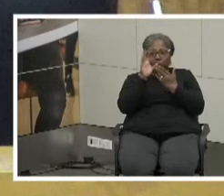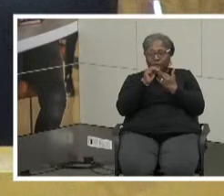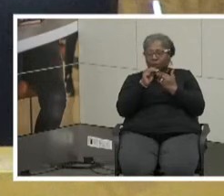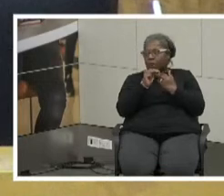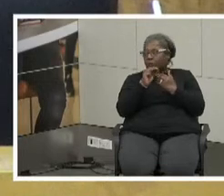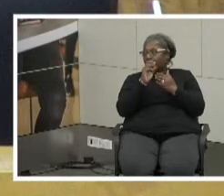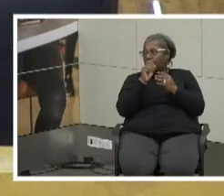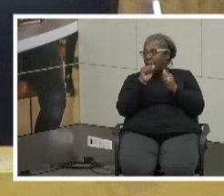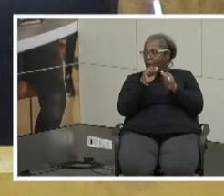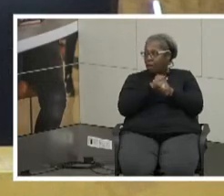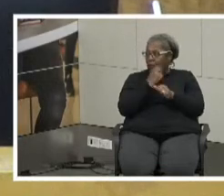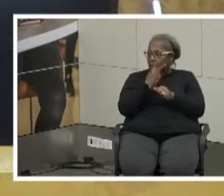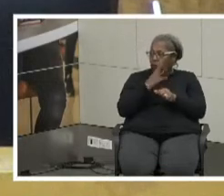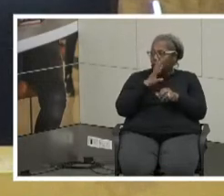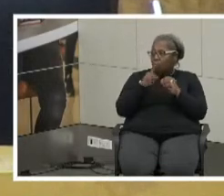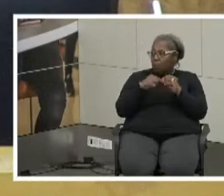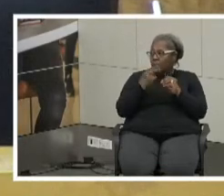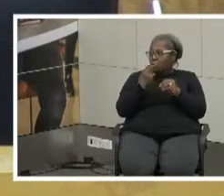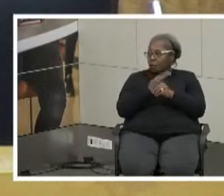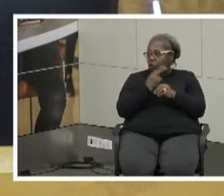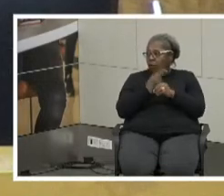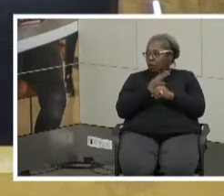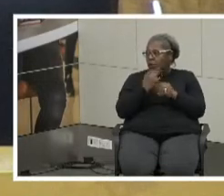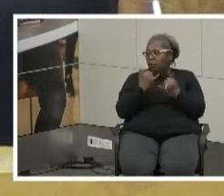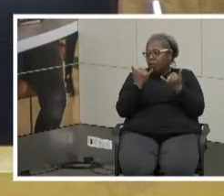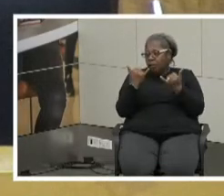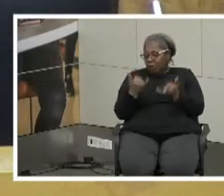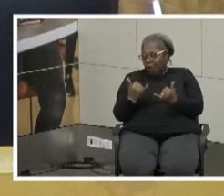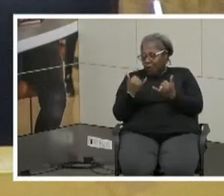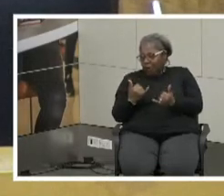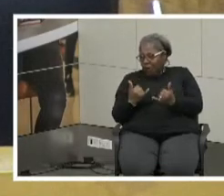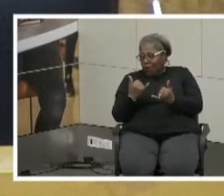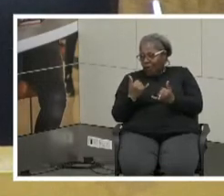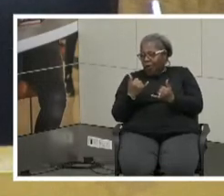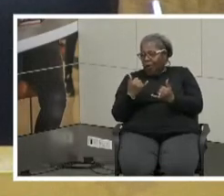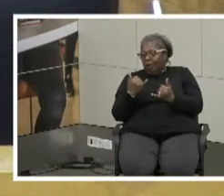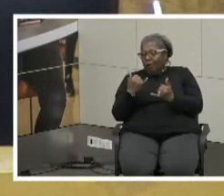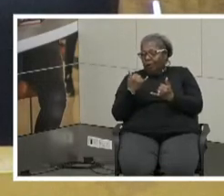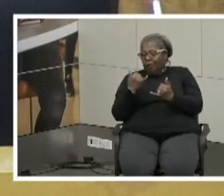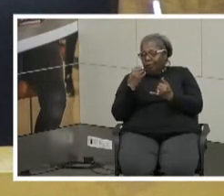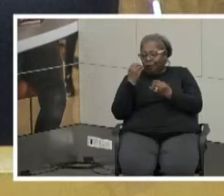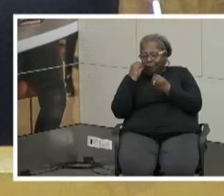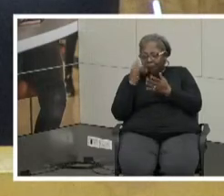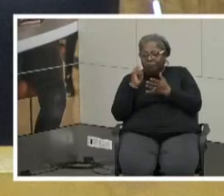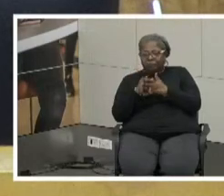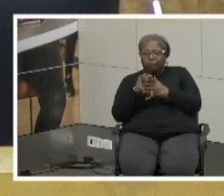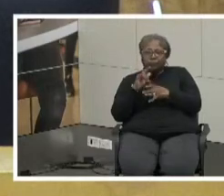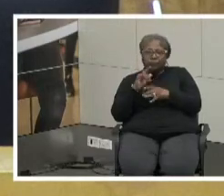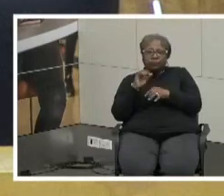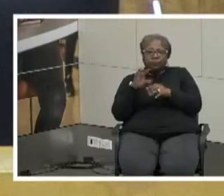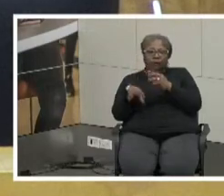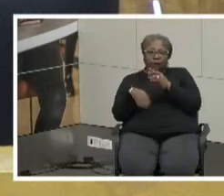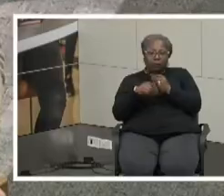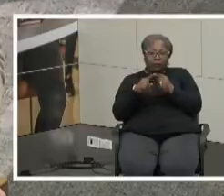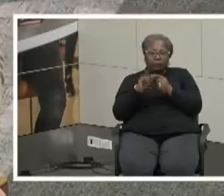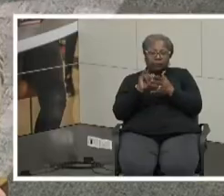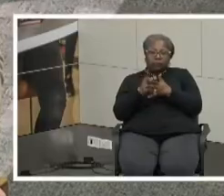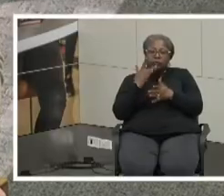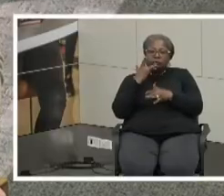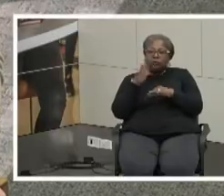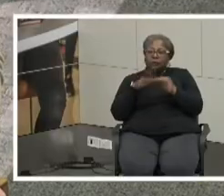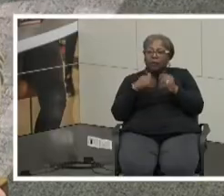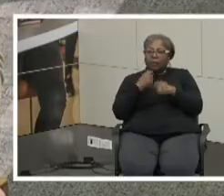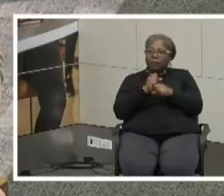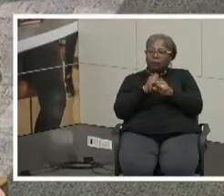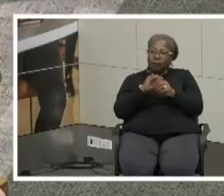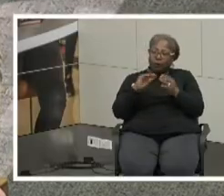ESO you're talking about using existing platforms for lack of better word but adding to that rather than creating